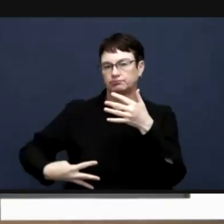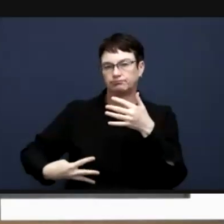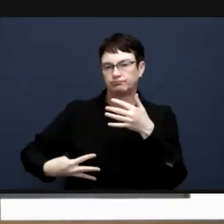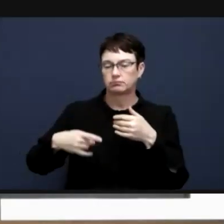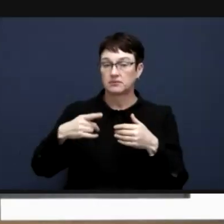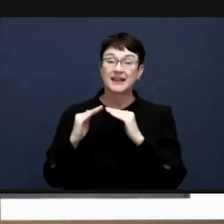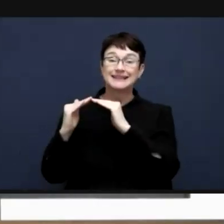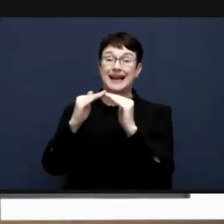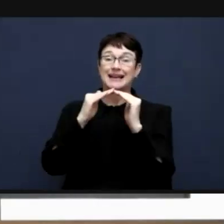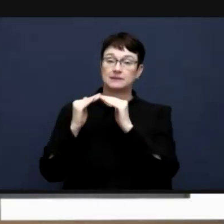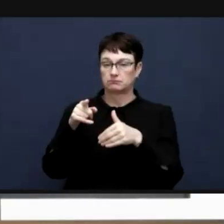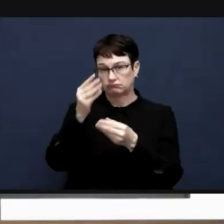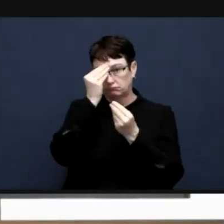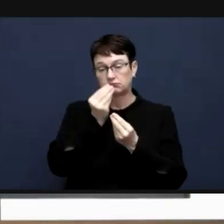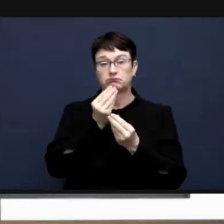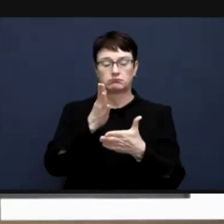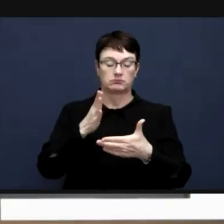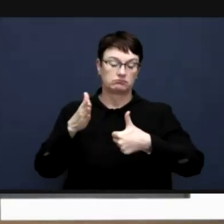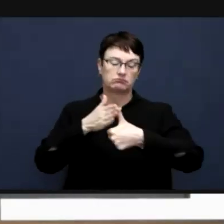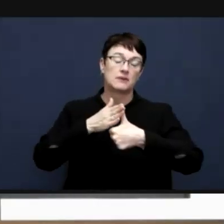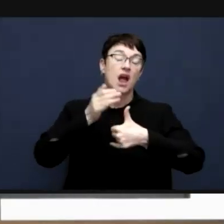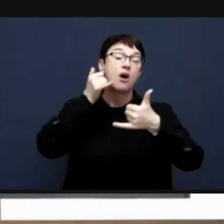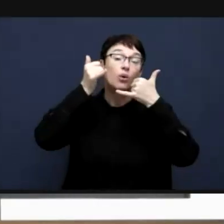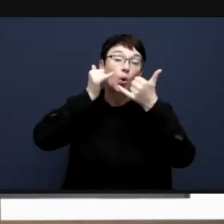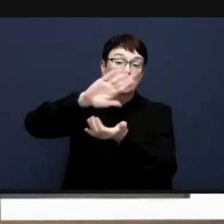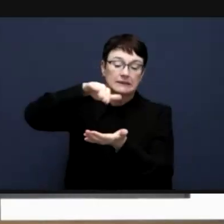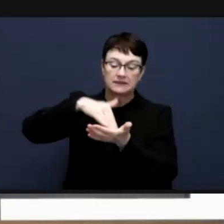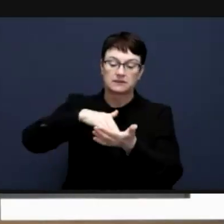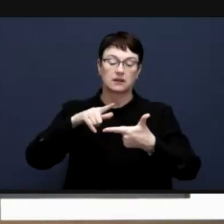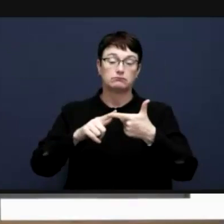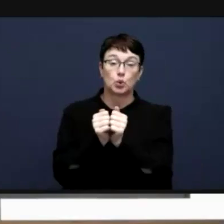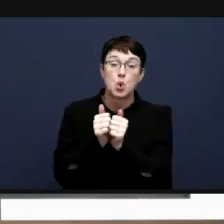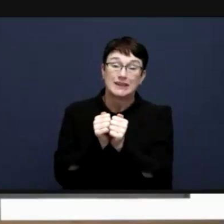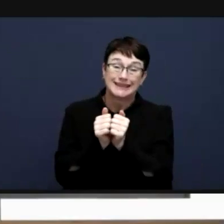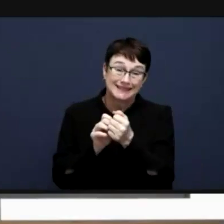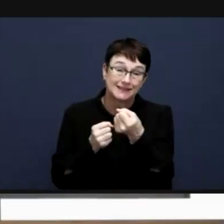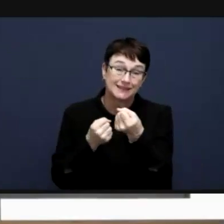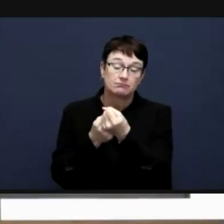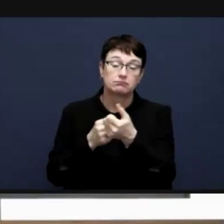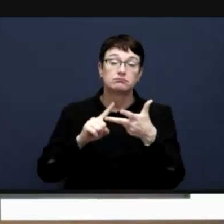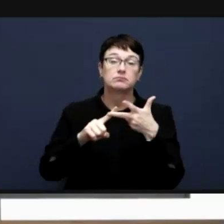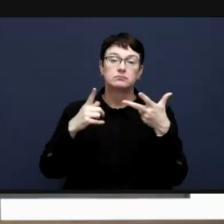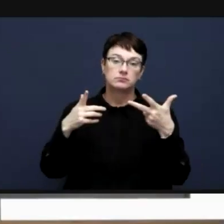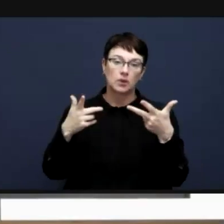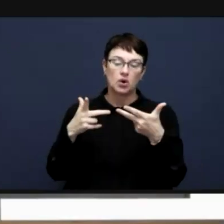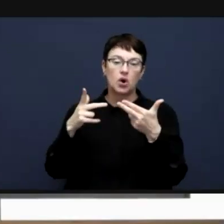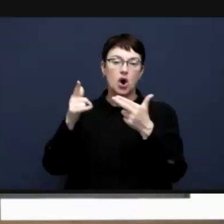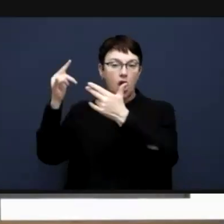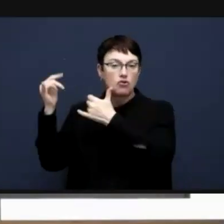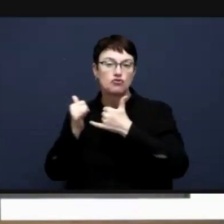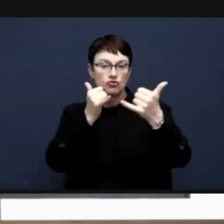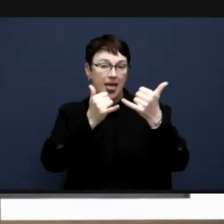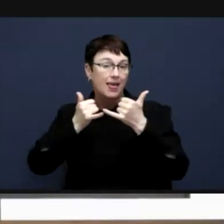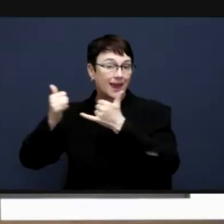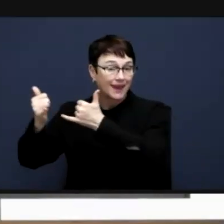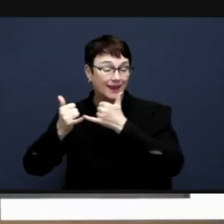call center, tech support, relay services. So it kind of dates back. It shows that